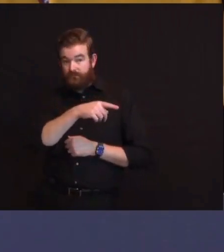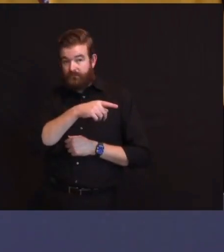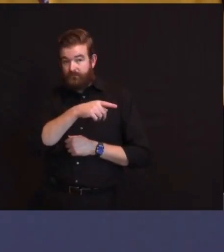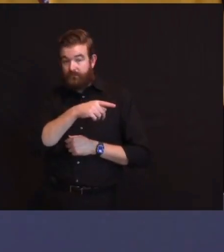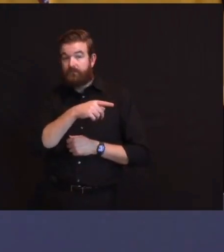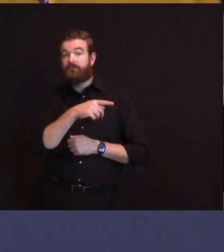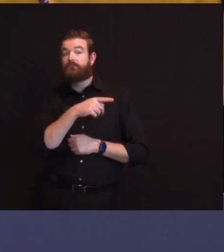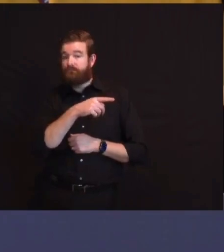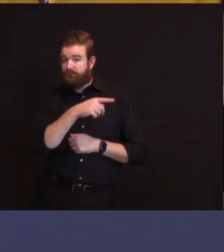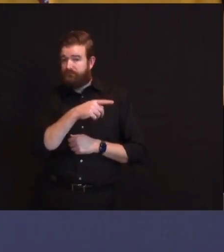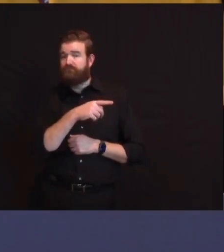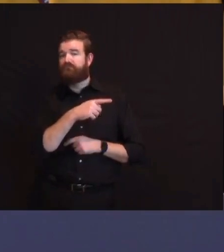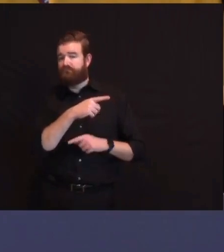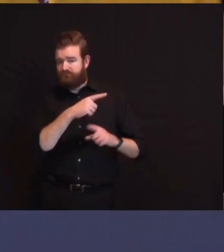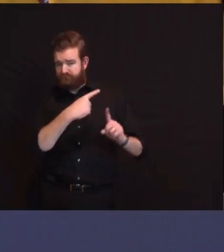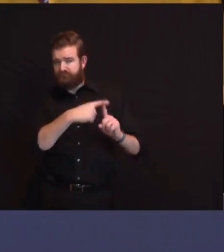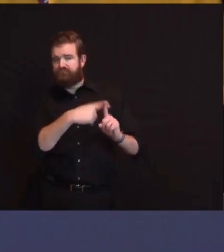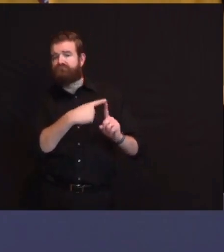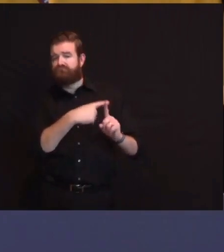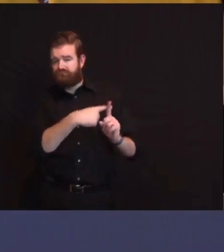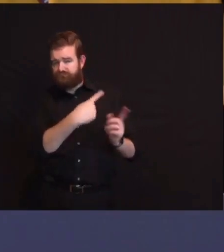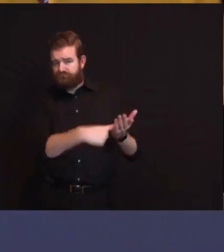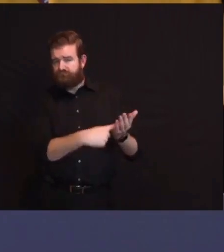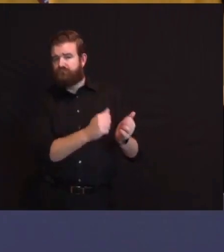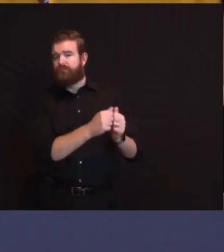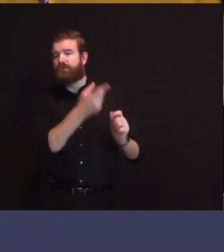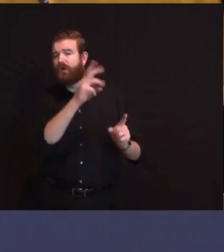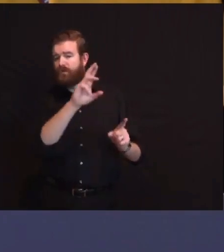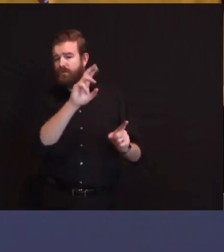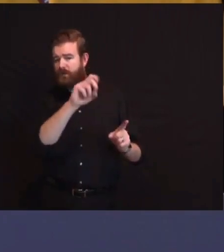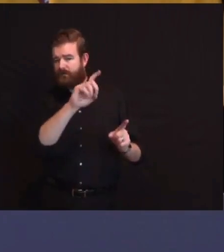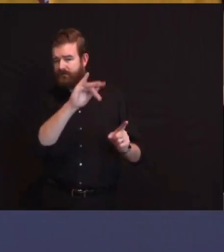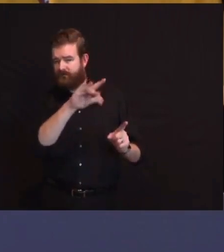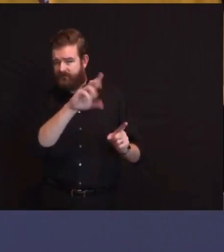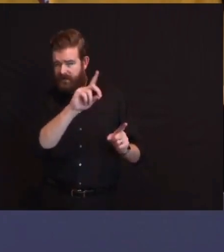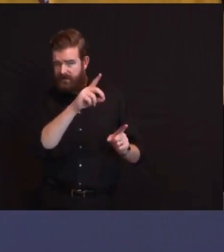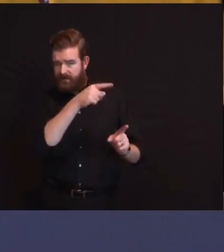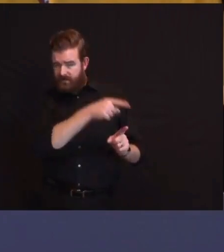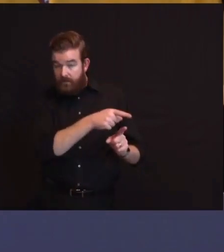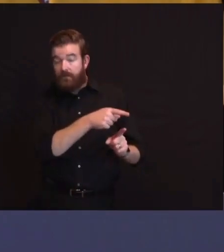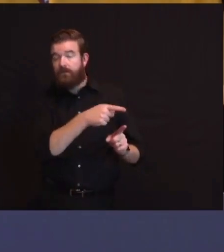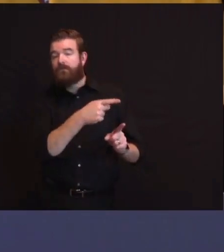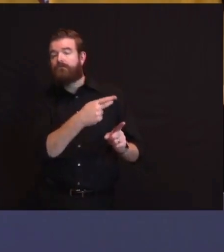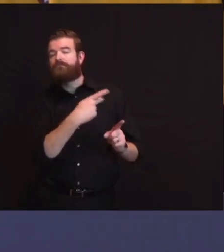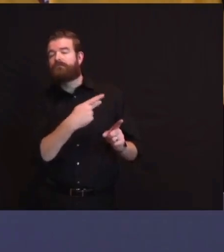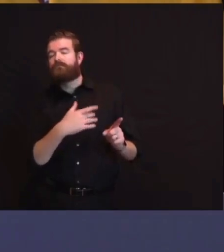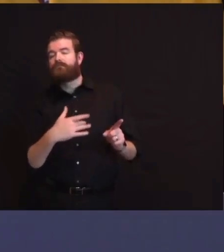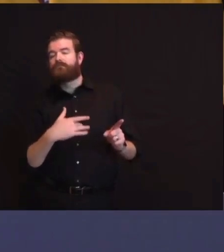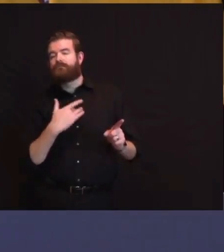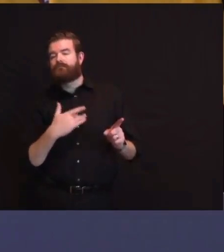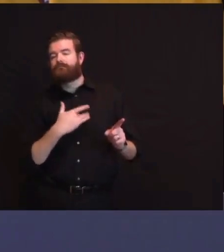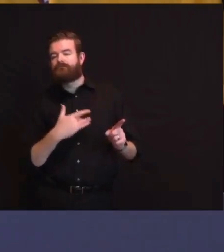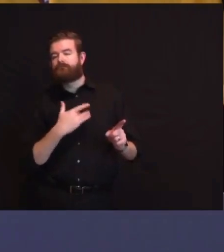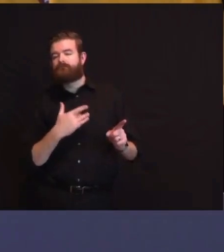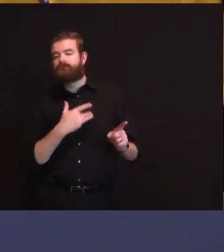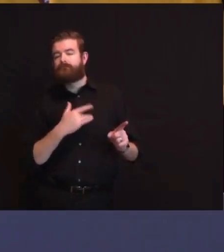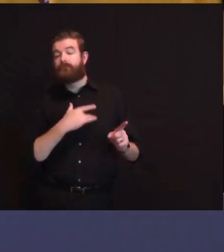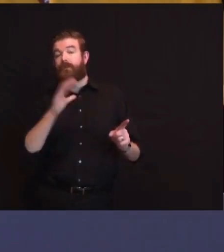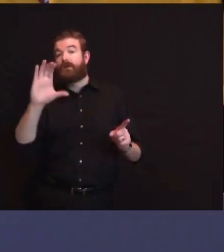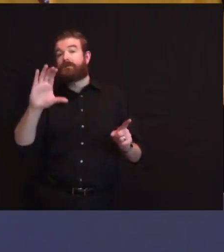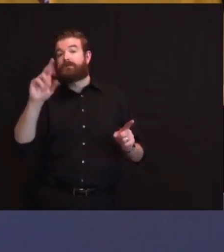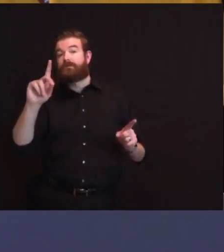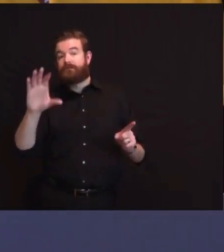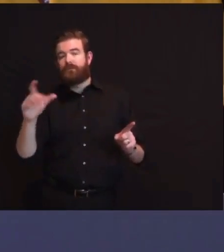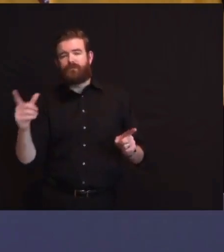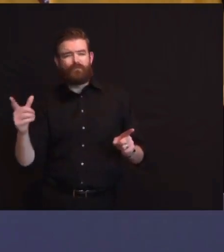conversation with Dr. Redfield, but I did reiterate, and we had the sense that the CDC, Judy, you heard this as well, had wanted to play a more robust